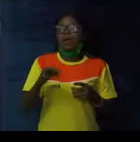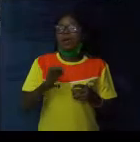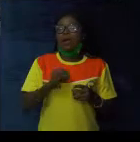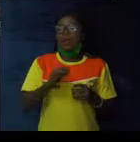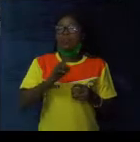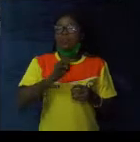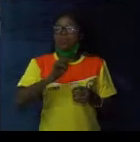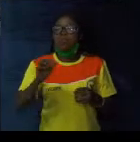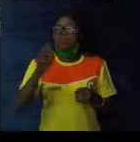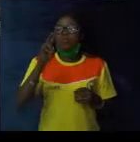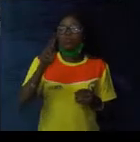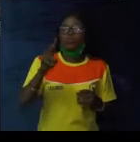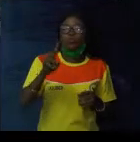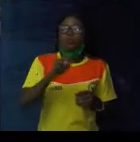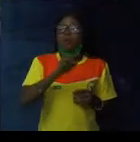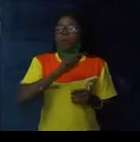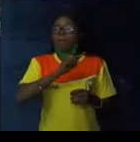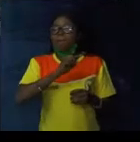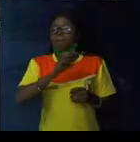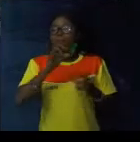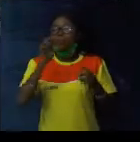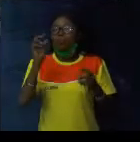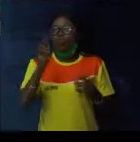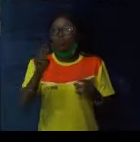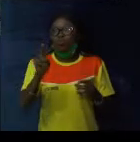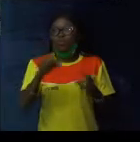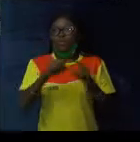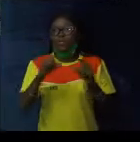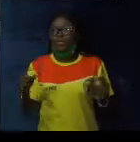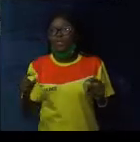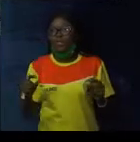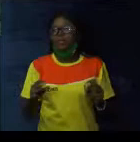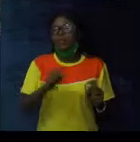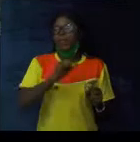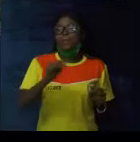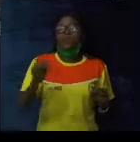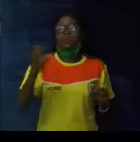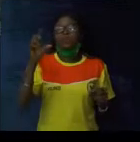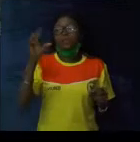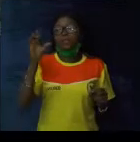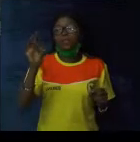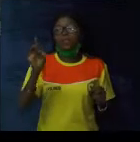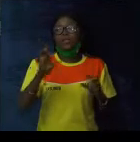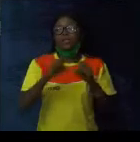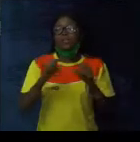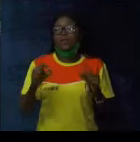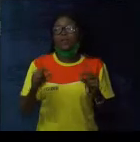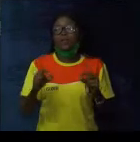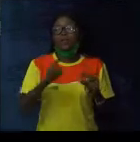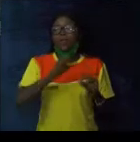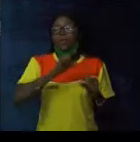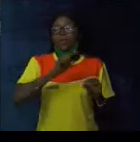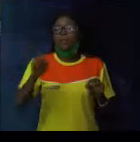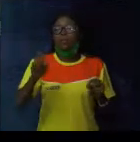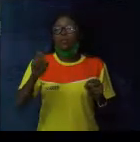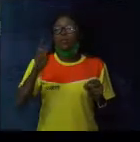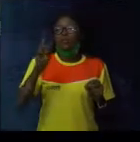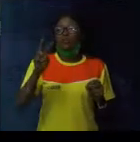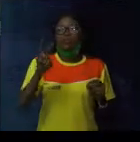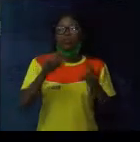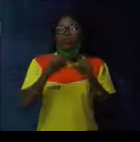freezing, minus 2 degrees cold. Which one is your answer?